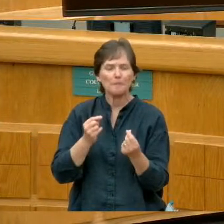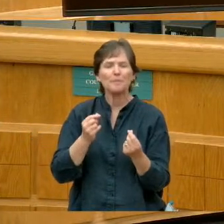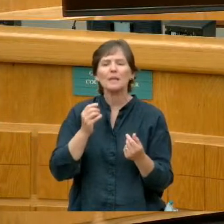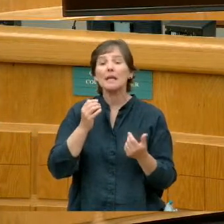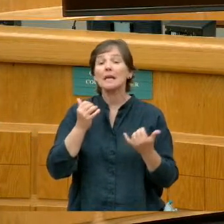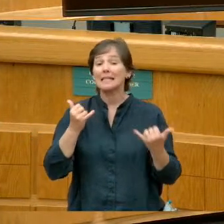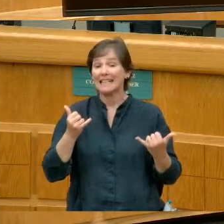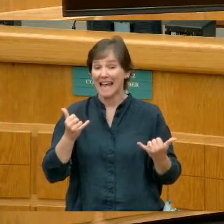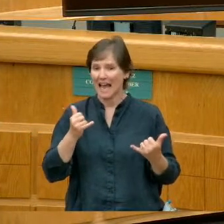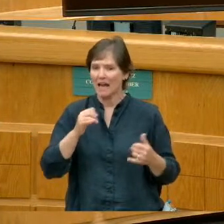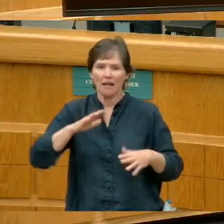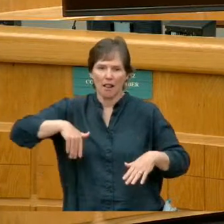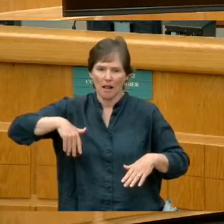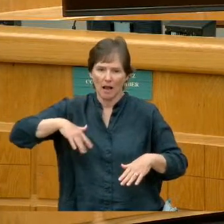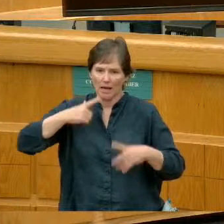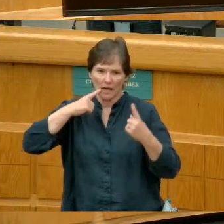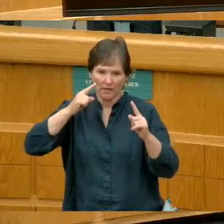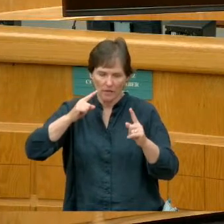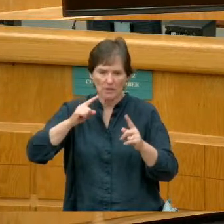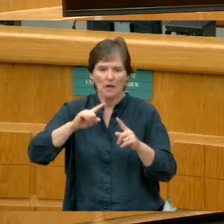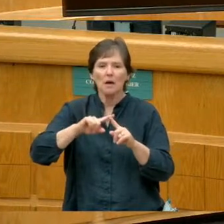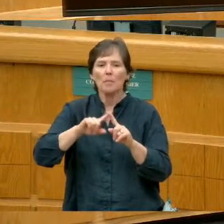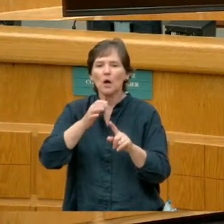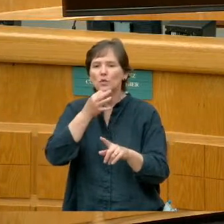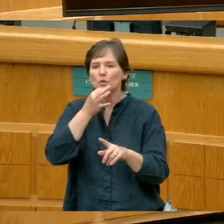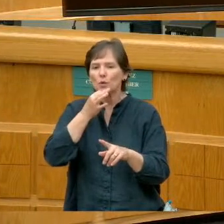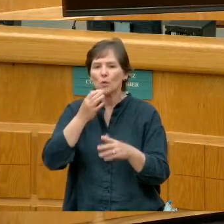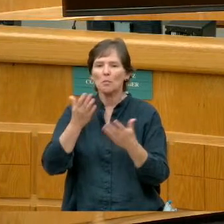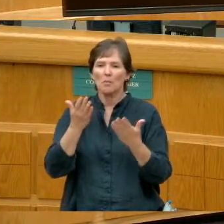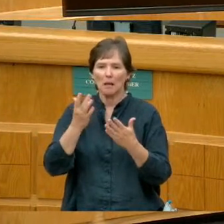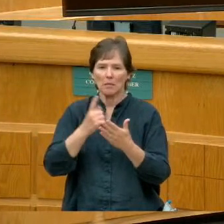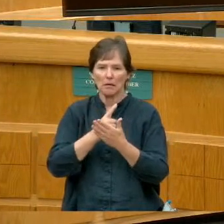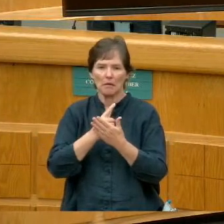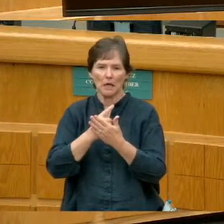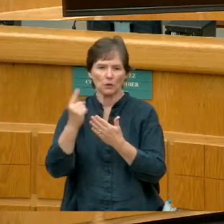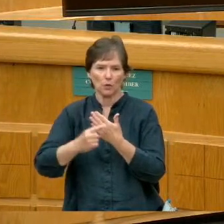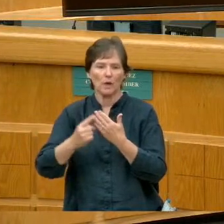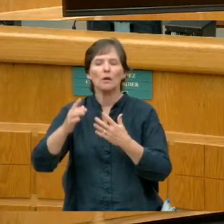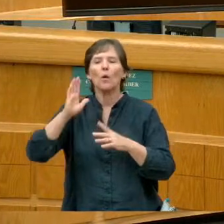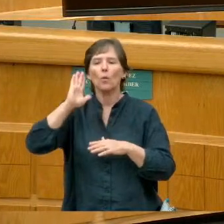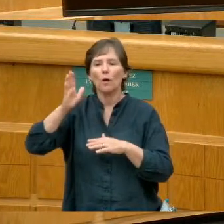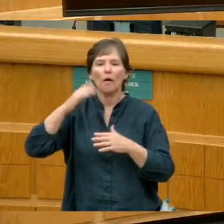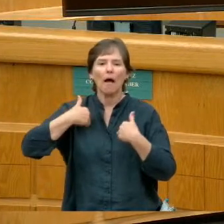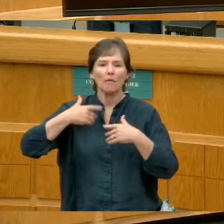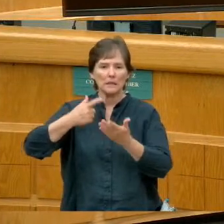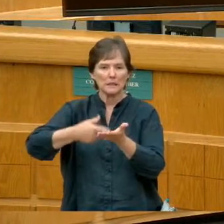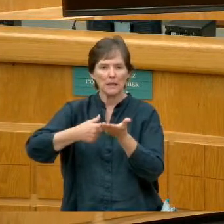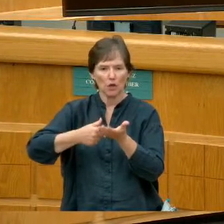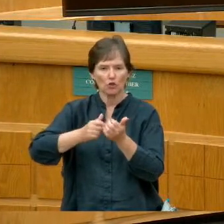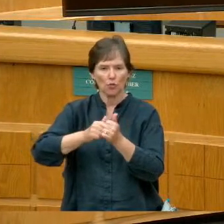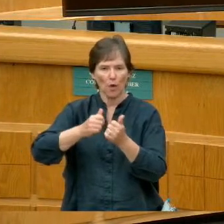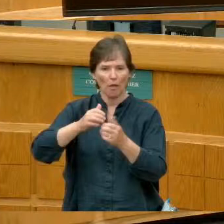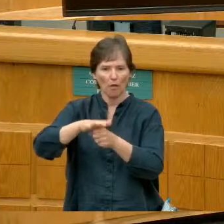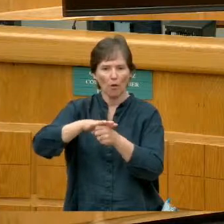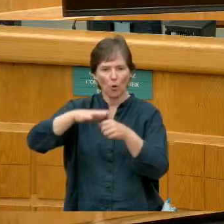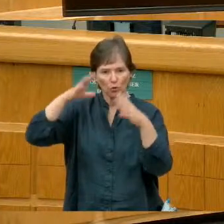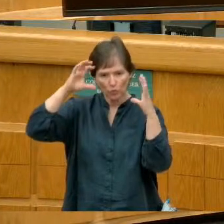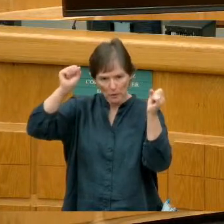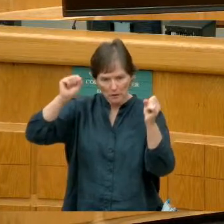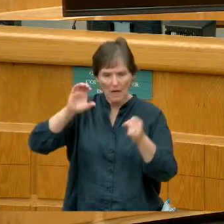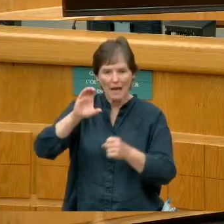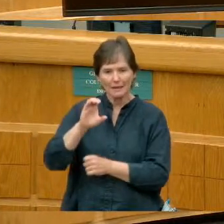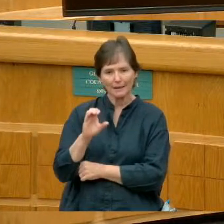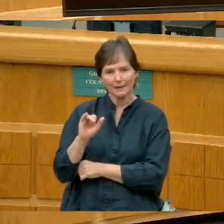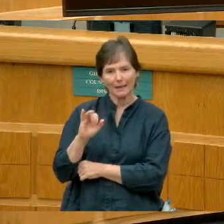so, or sooner, have a conversation with the superintendents, especially Dr. Hernandez from CCISD, the biggest school district in